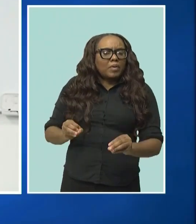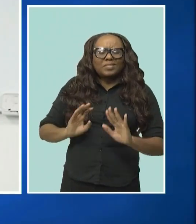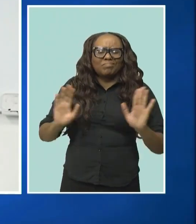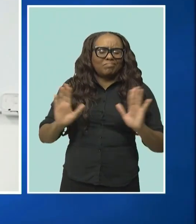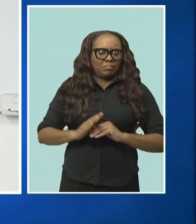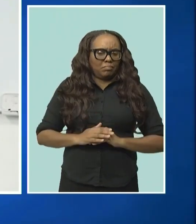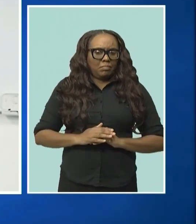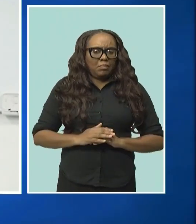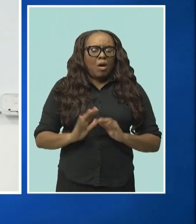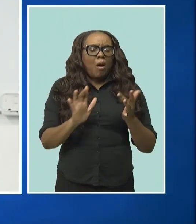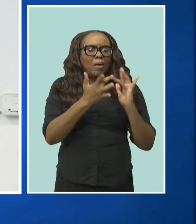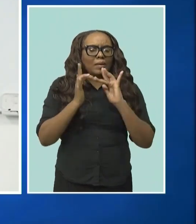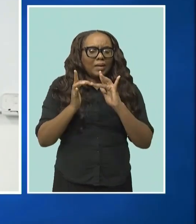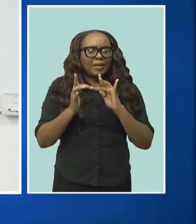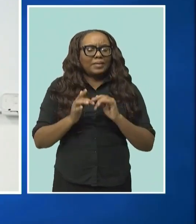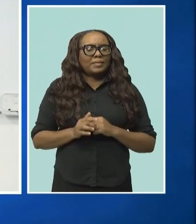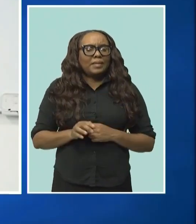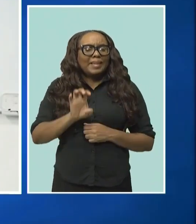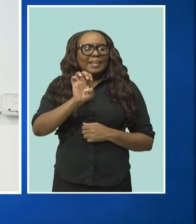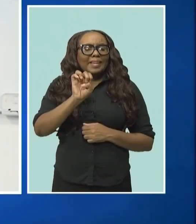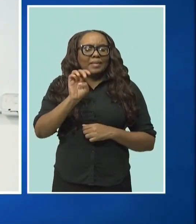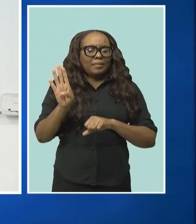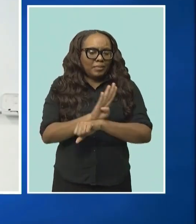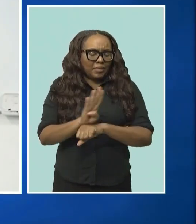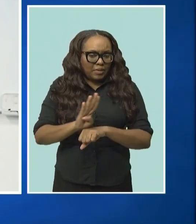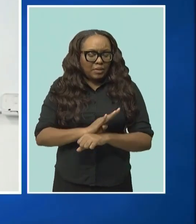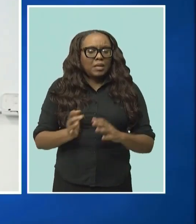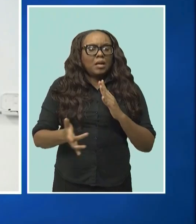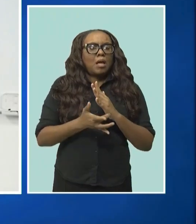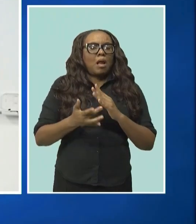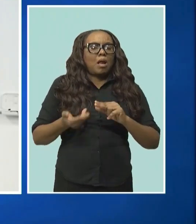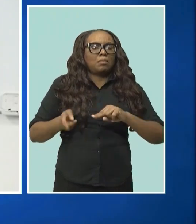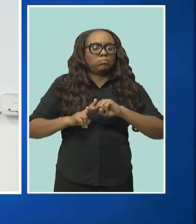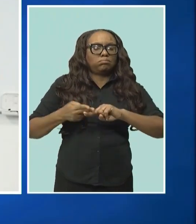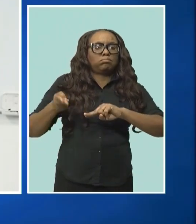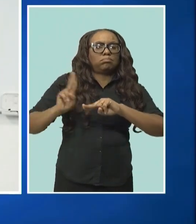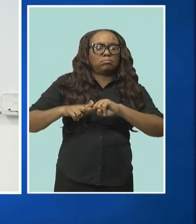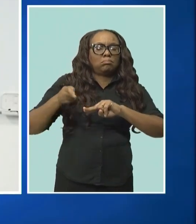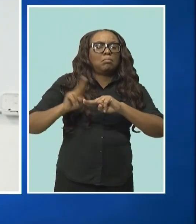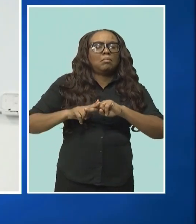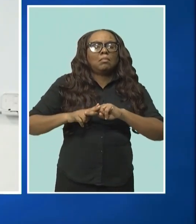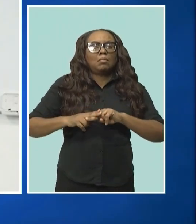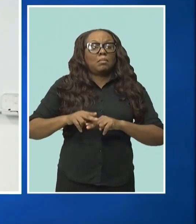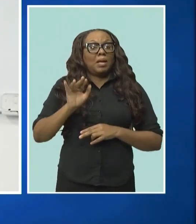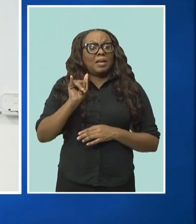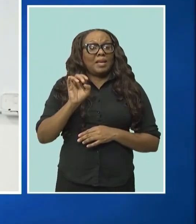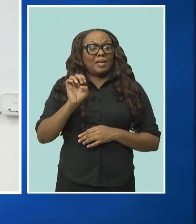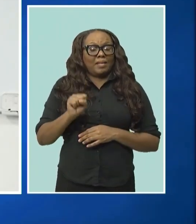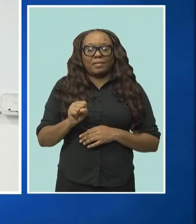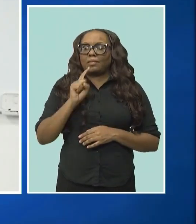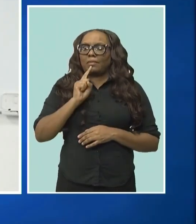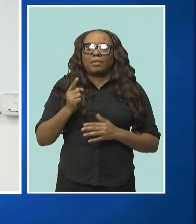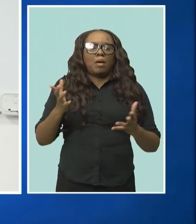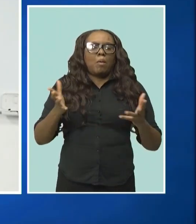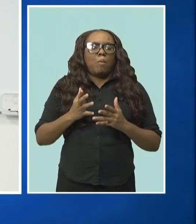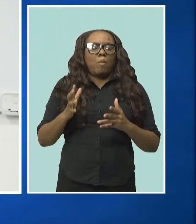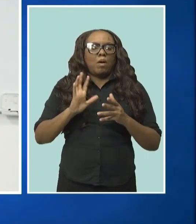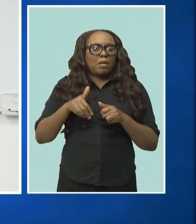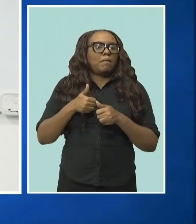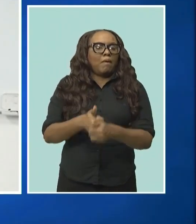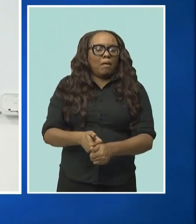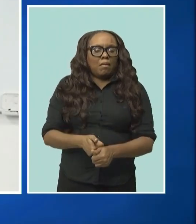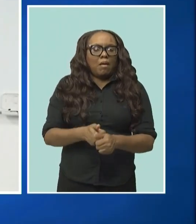e-commerce. So as technology increases and broadens, yes, seeks to follow suit